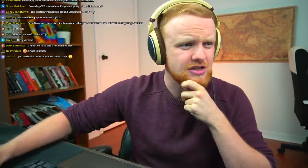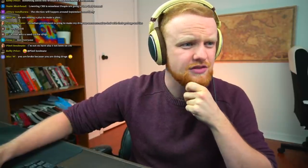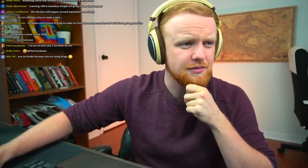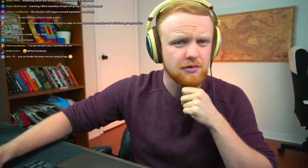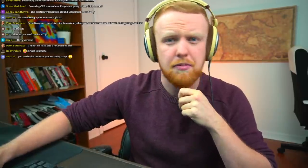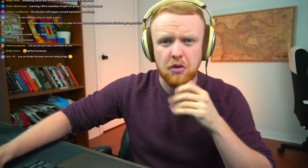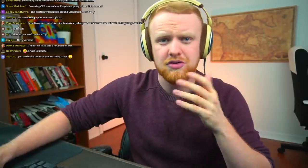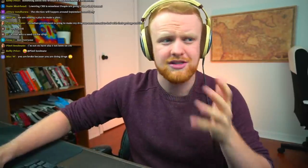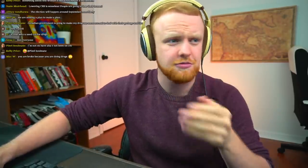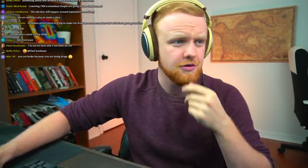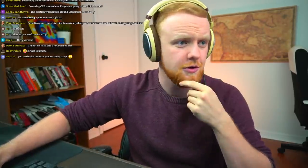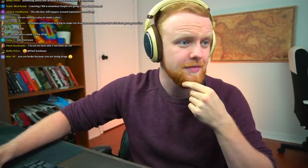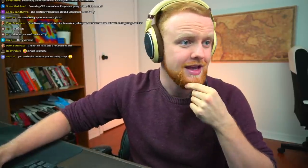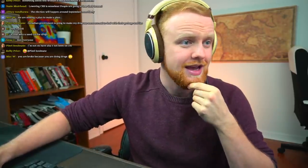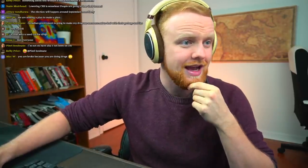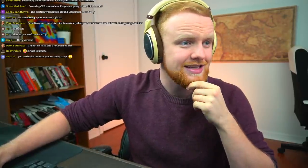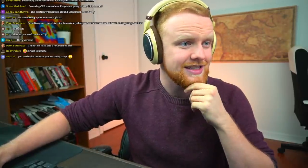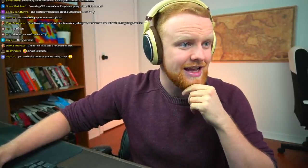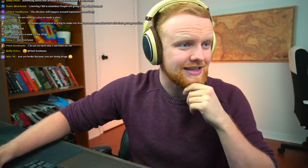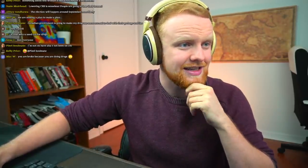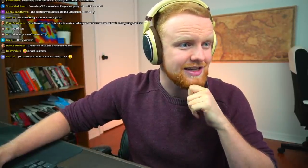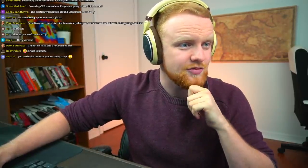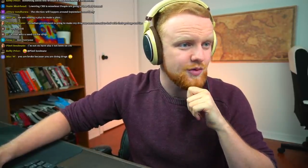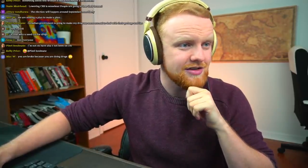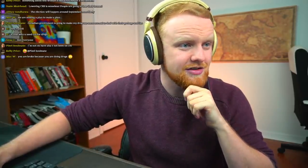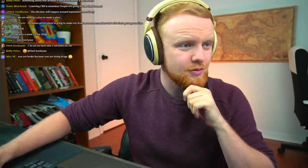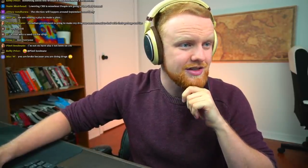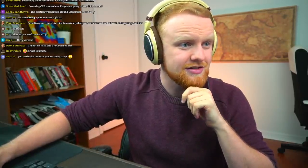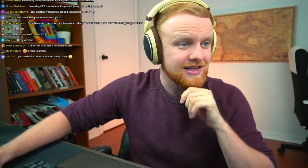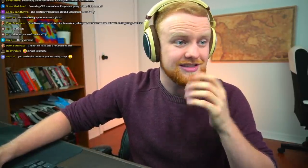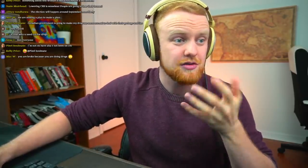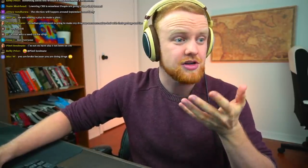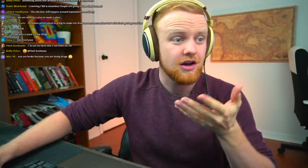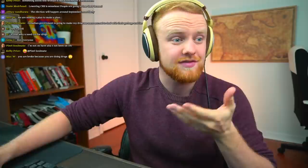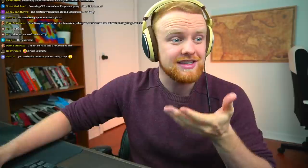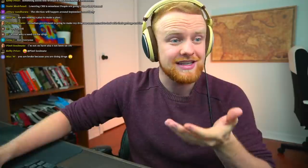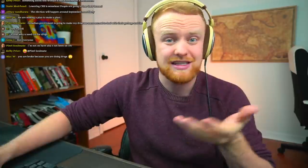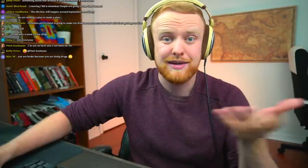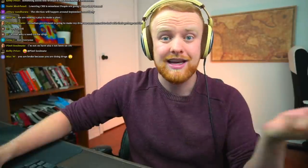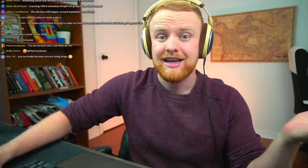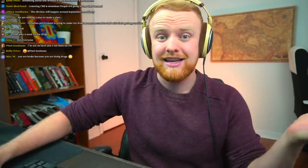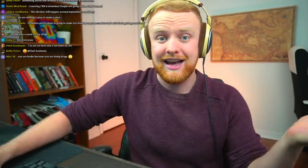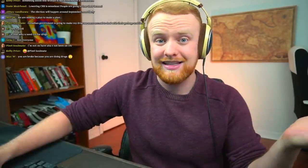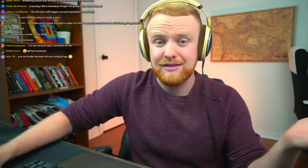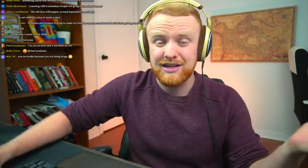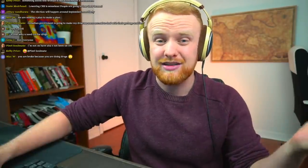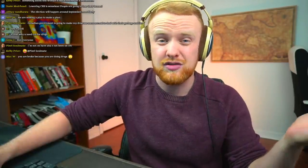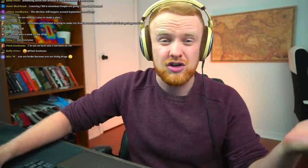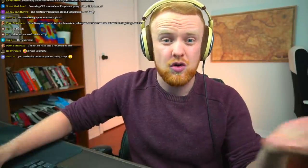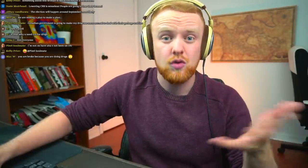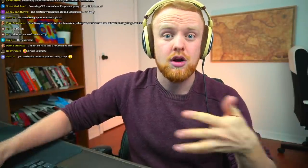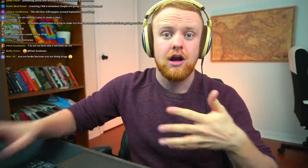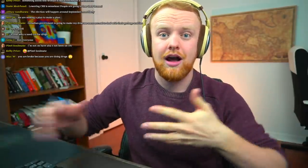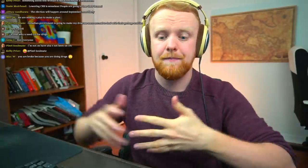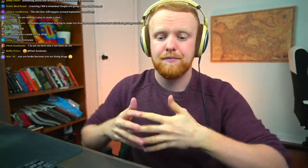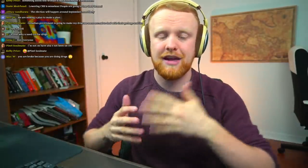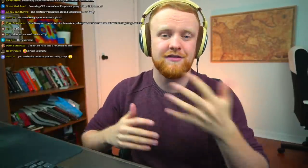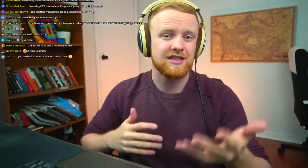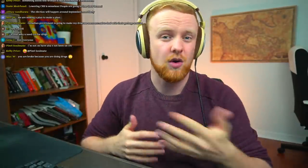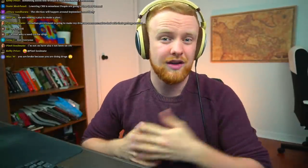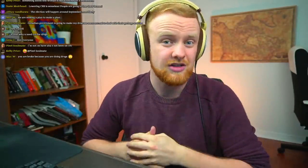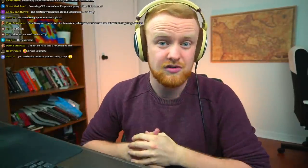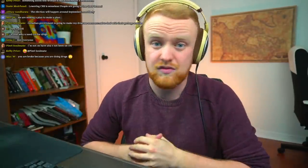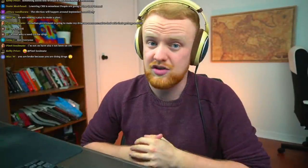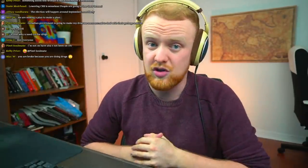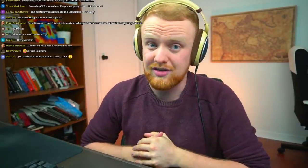to the questions from the reporters in the room. I see XXX Windsor saying zero talk of CESB. Yeah, it seems like there's no